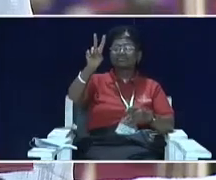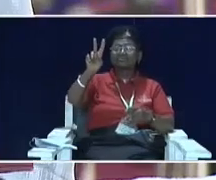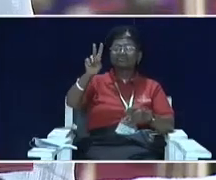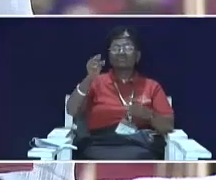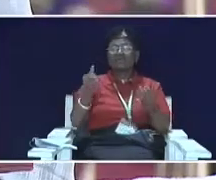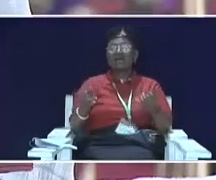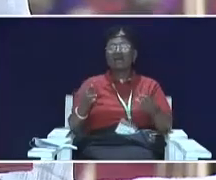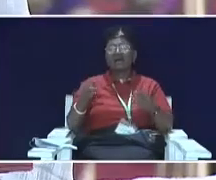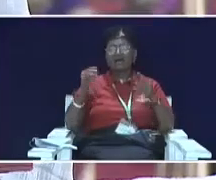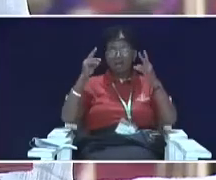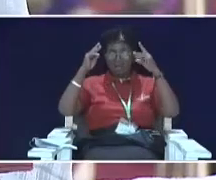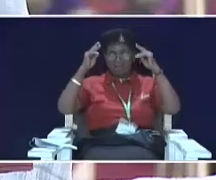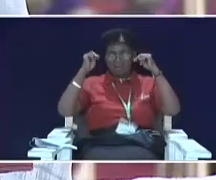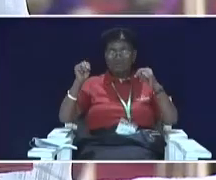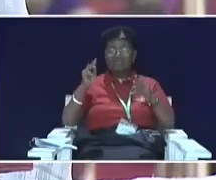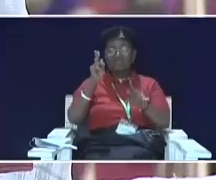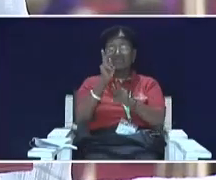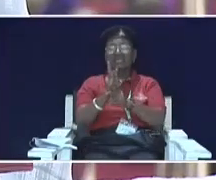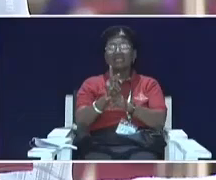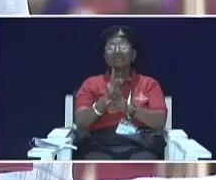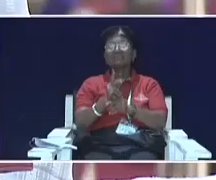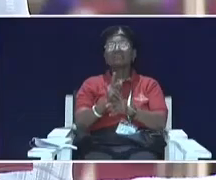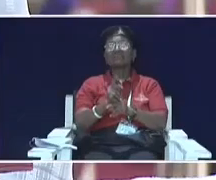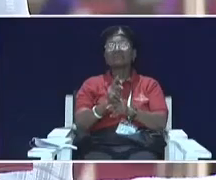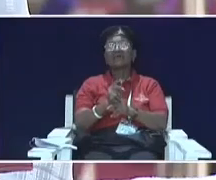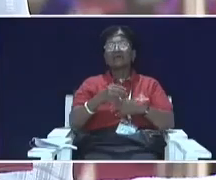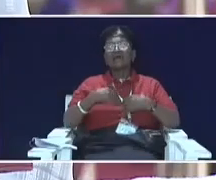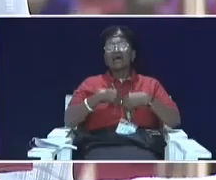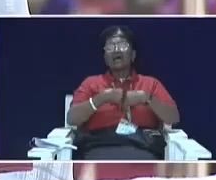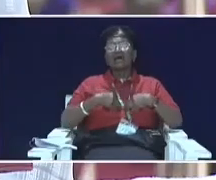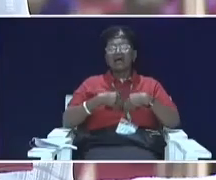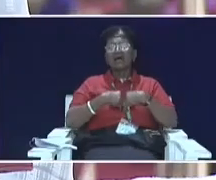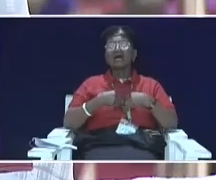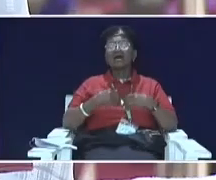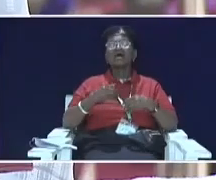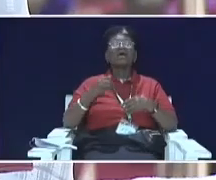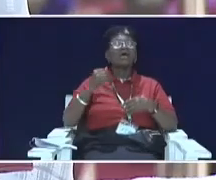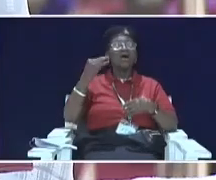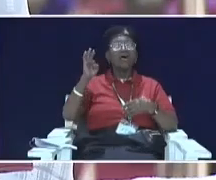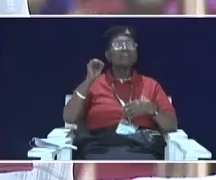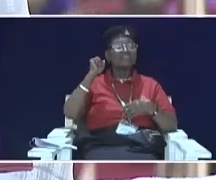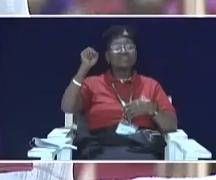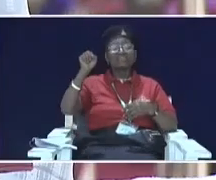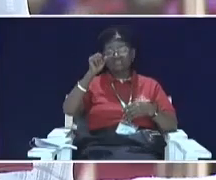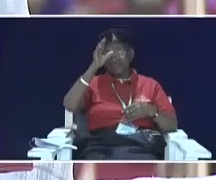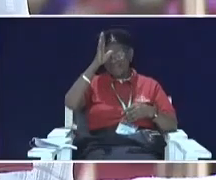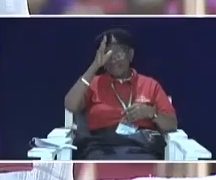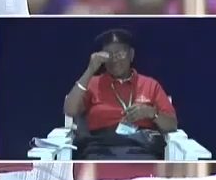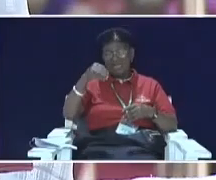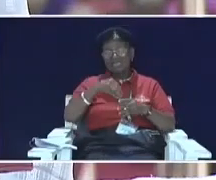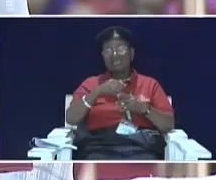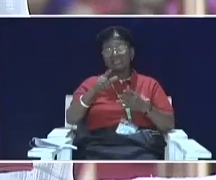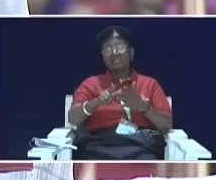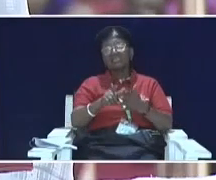Now Moses kept the flock of Jethro, his father-in-law, the priest of